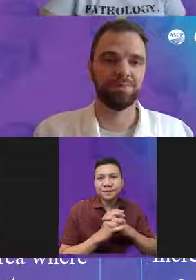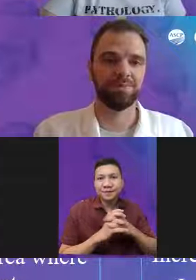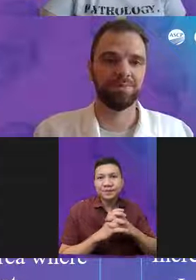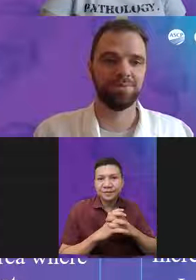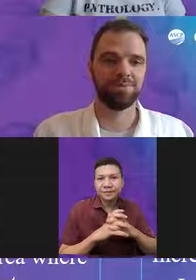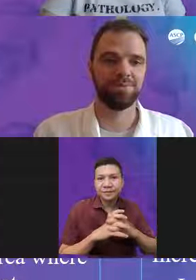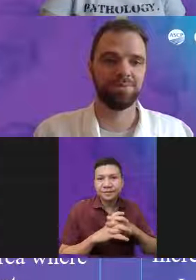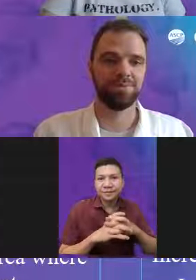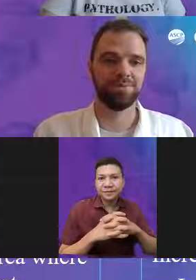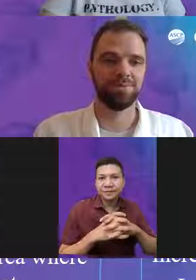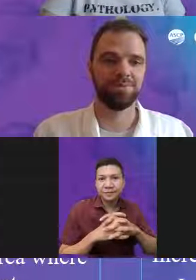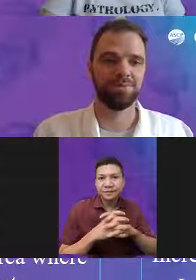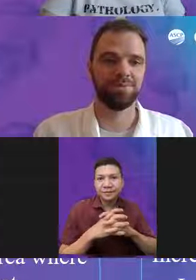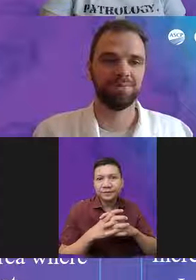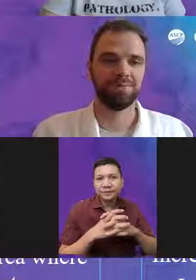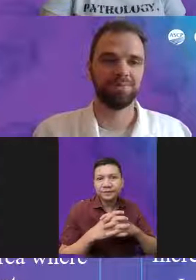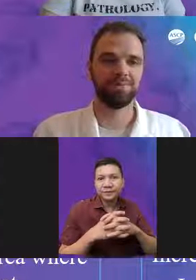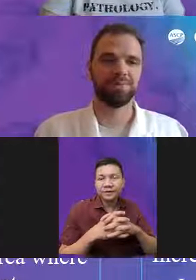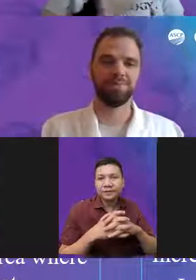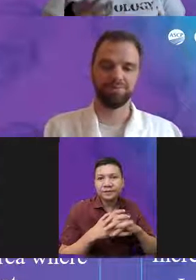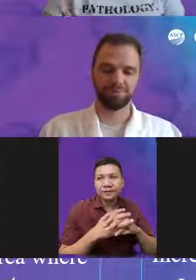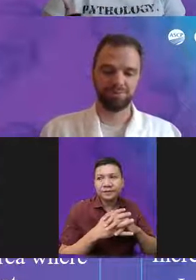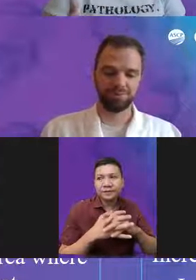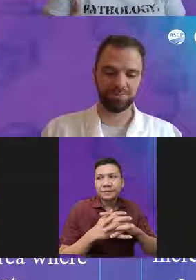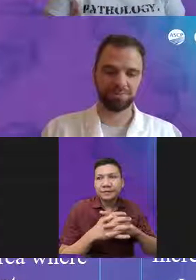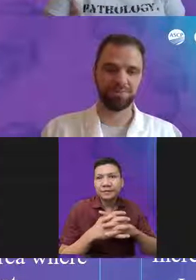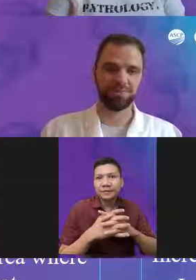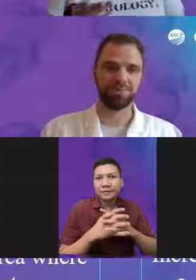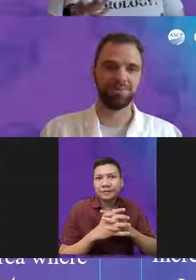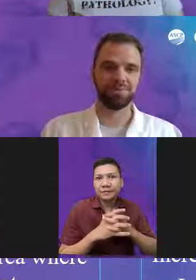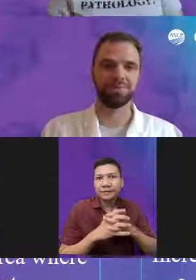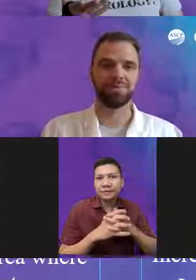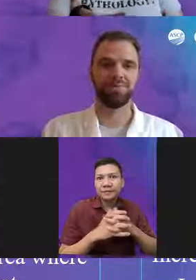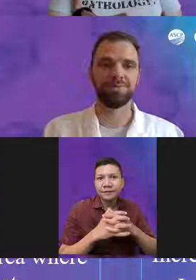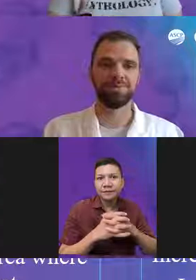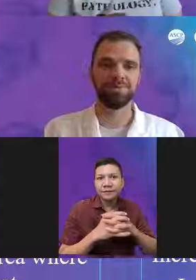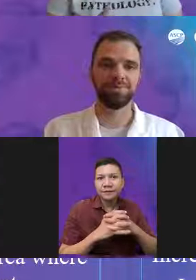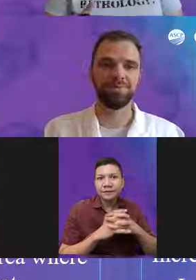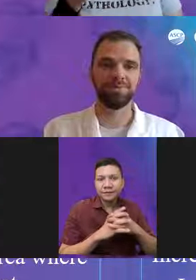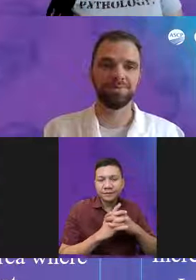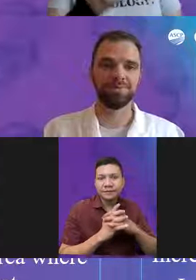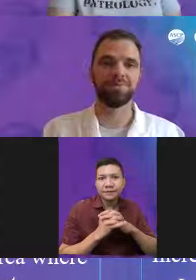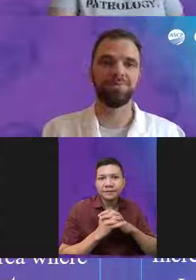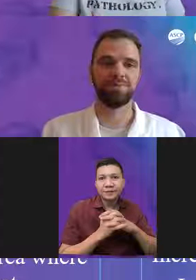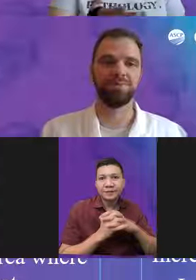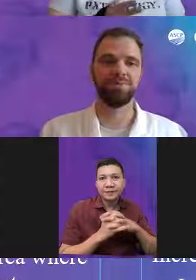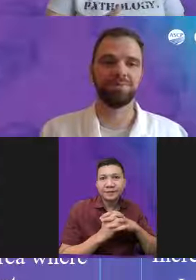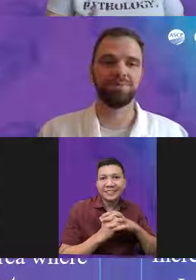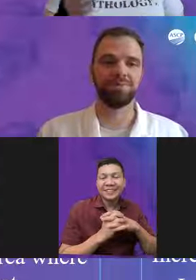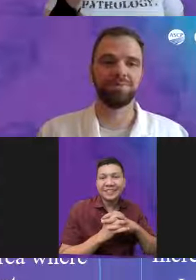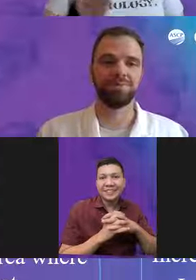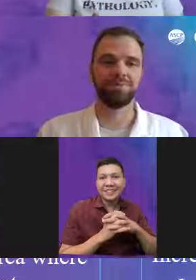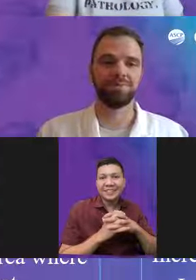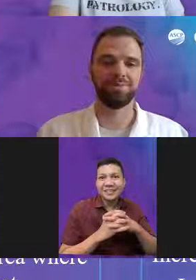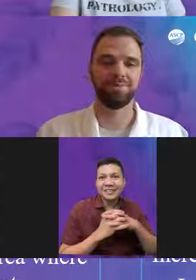my doctor to be. But the thing about it is you all have established specialties, right? And as Carlo was